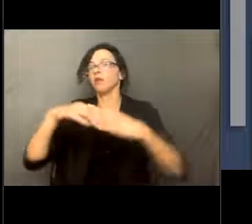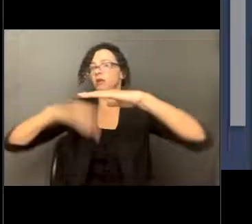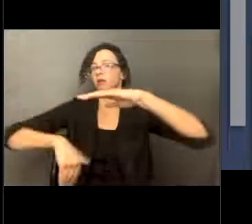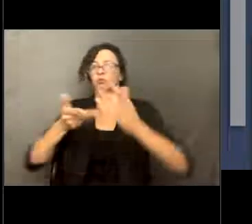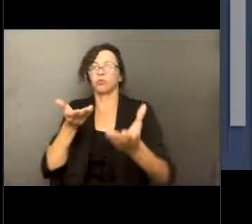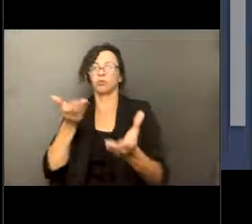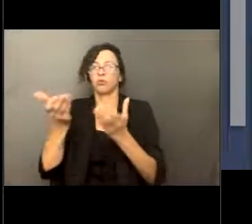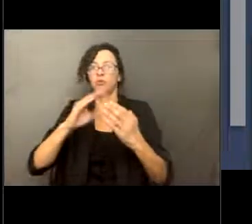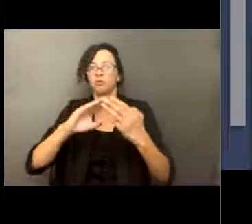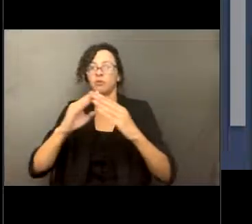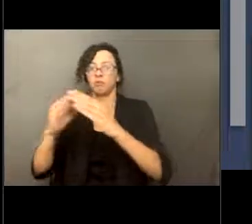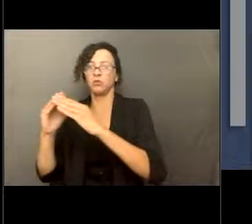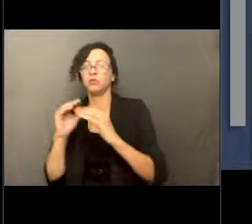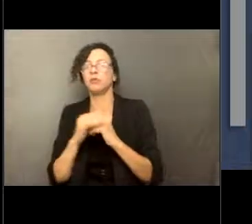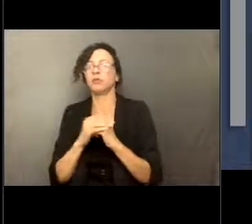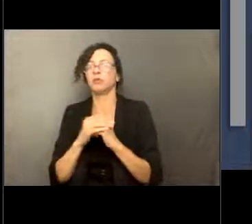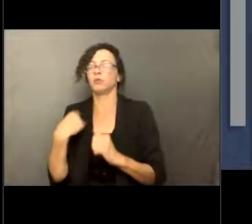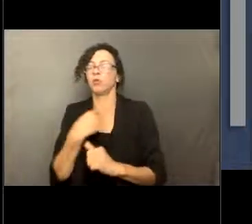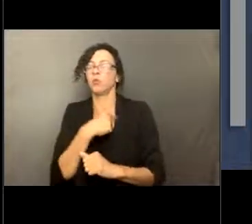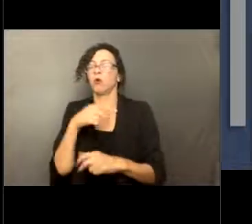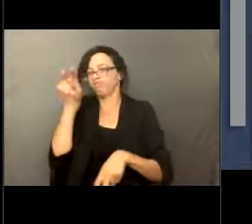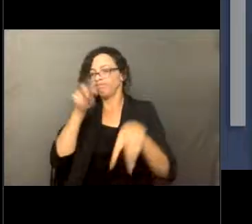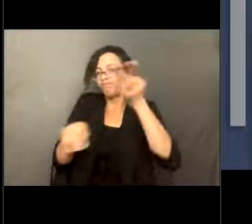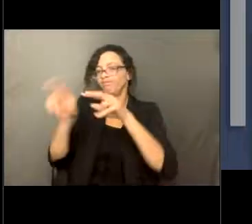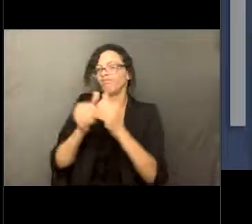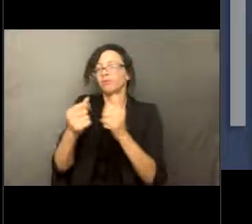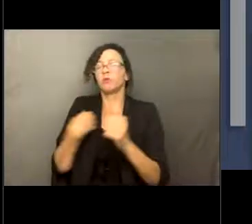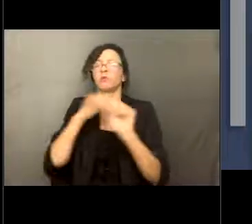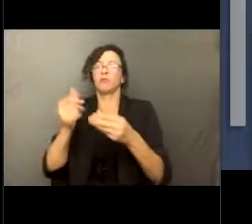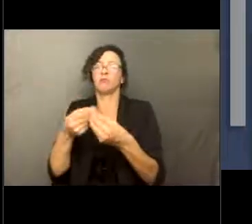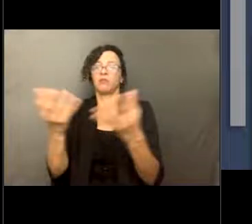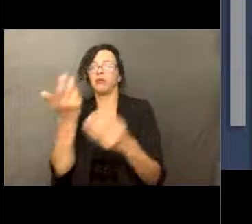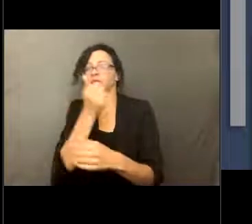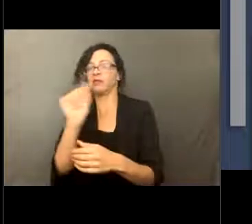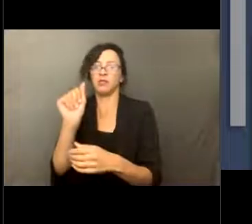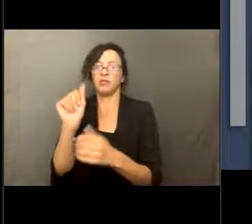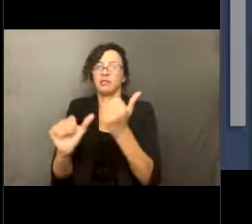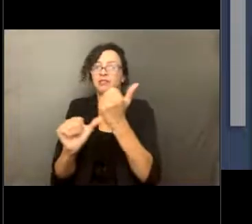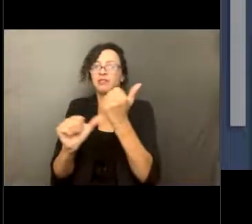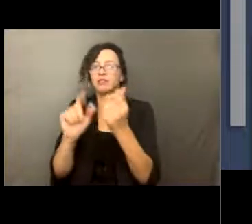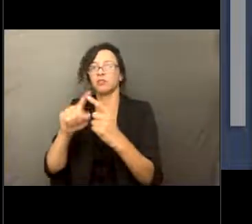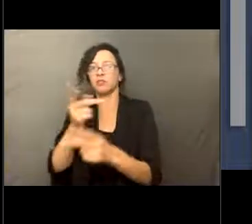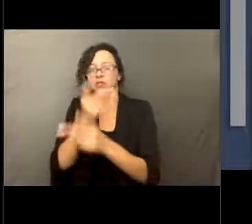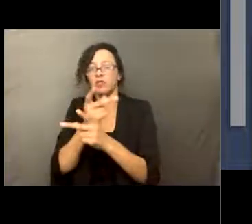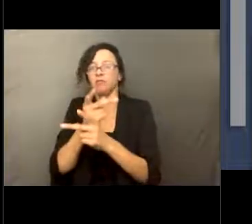how we can provide them any assistance in continuing to maintain these locations.